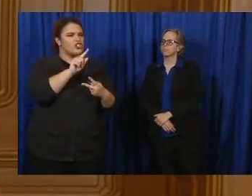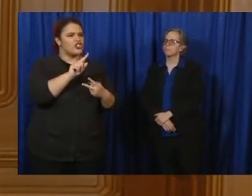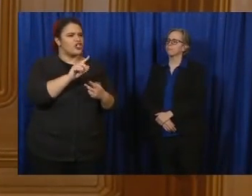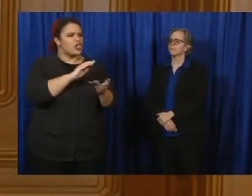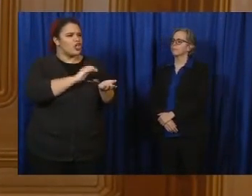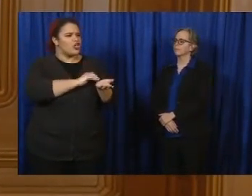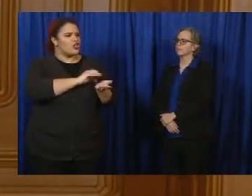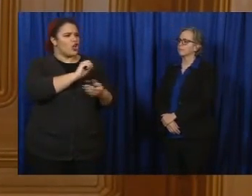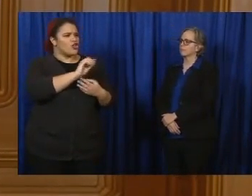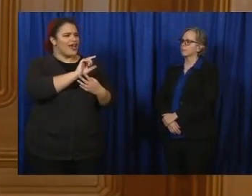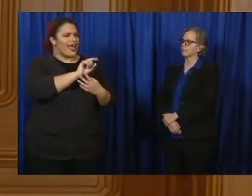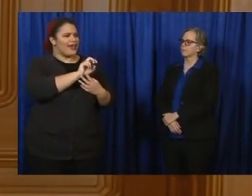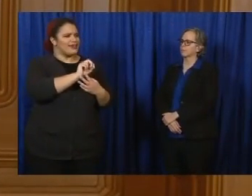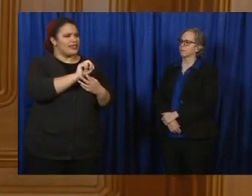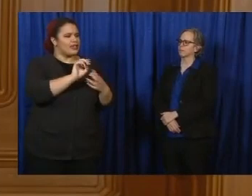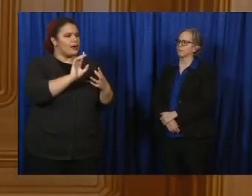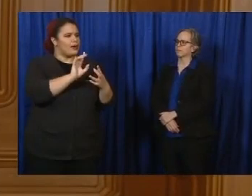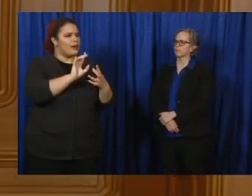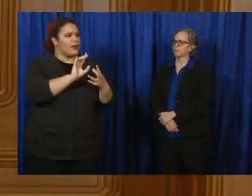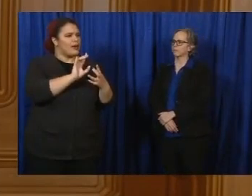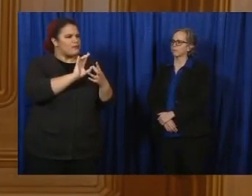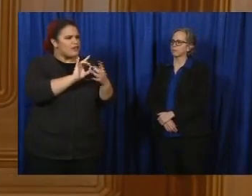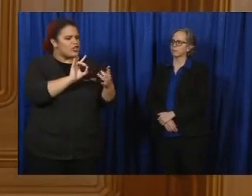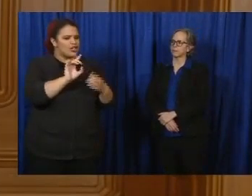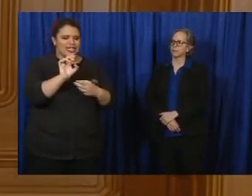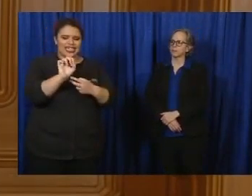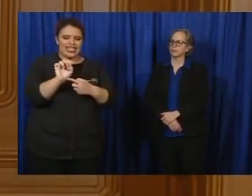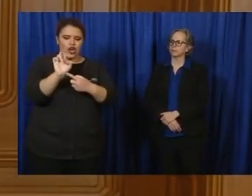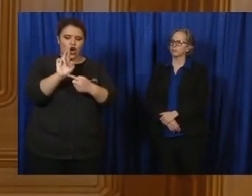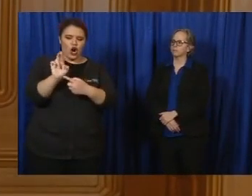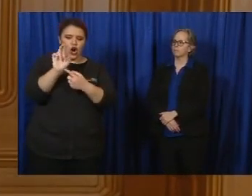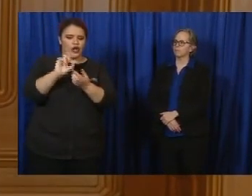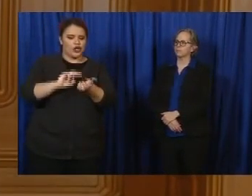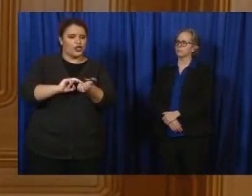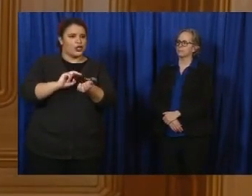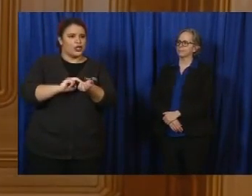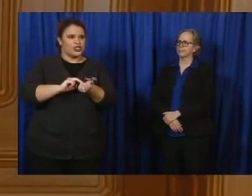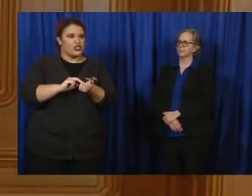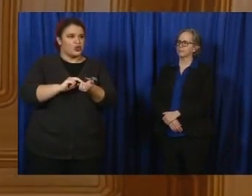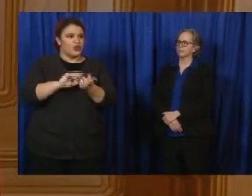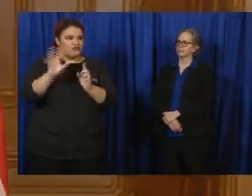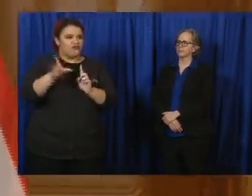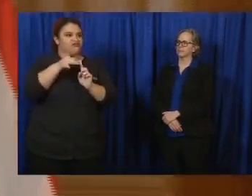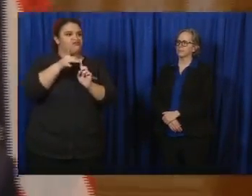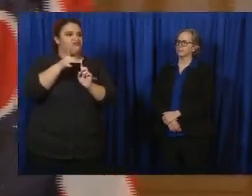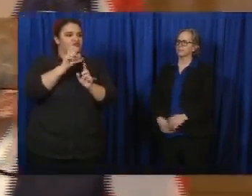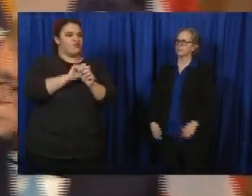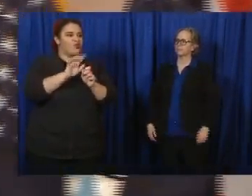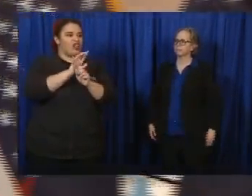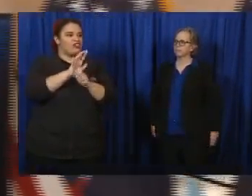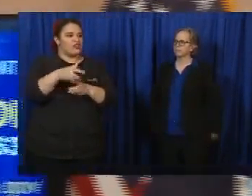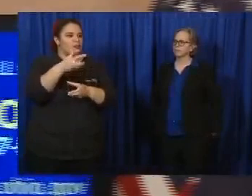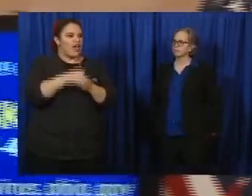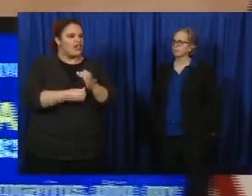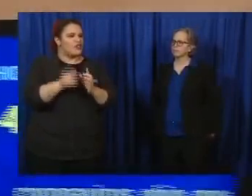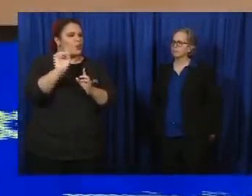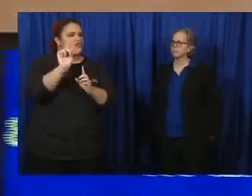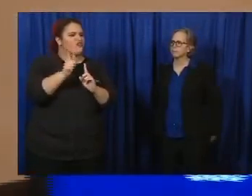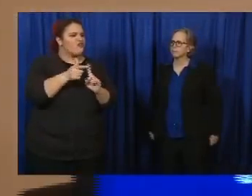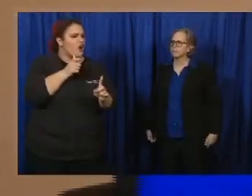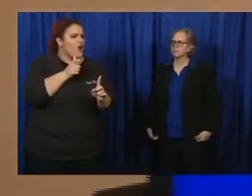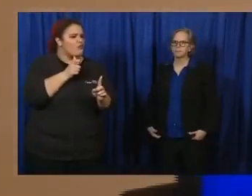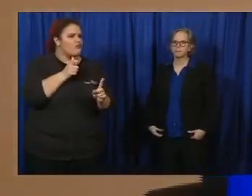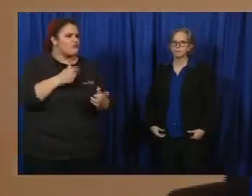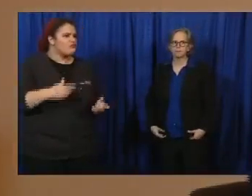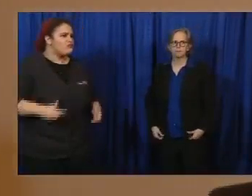Do we know what? I'm sorry? The ER nurse who passed that Dr. Acton mentioned. Do we know where he or she is from? I can't